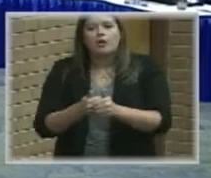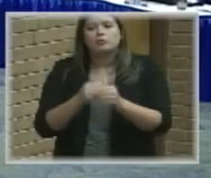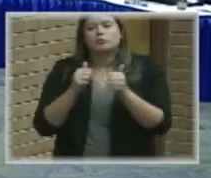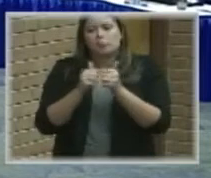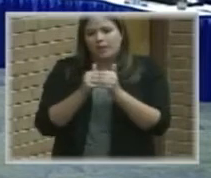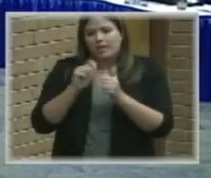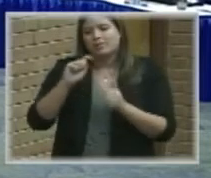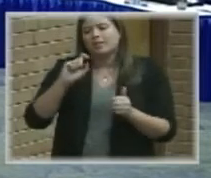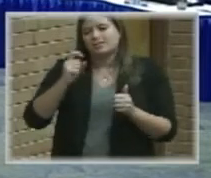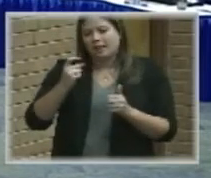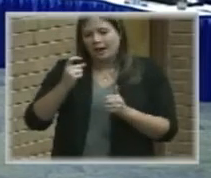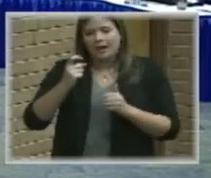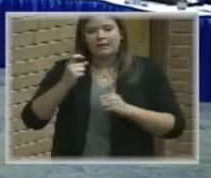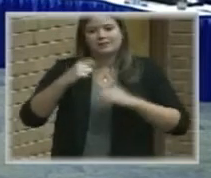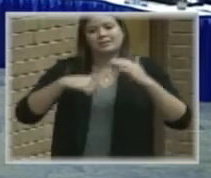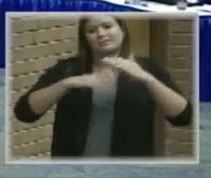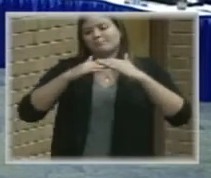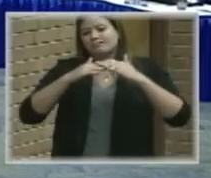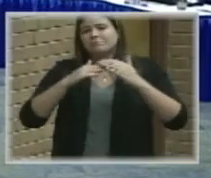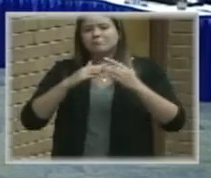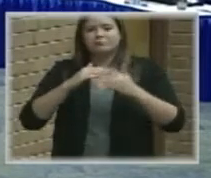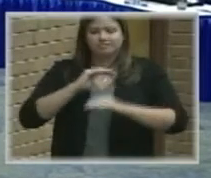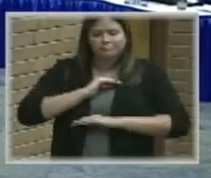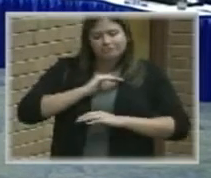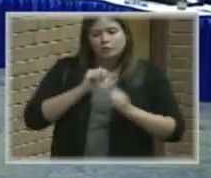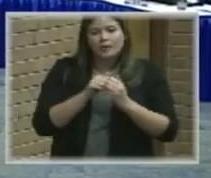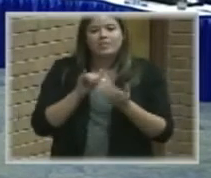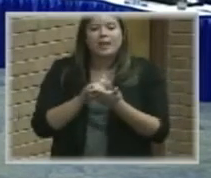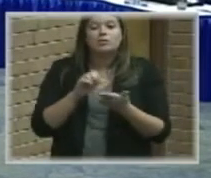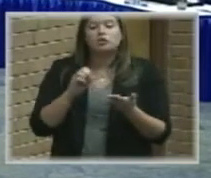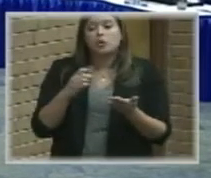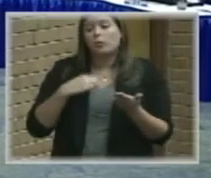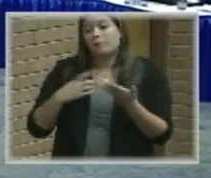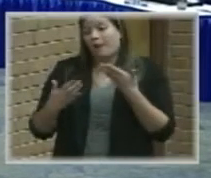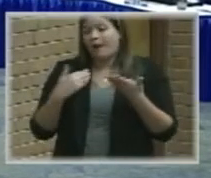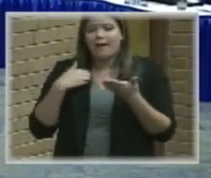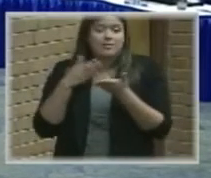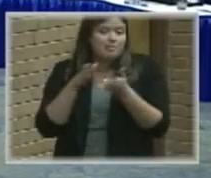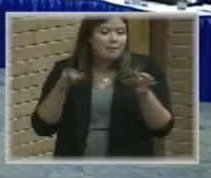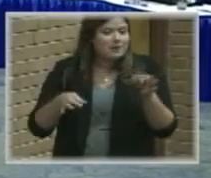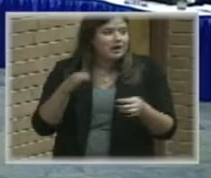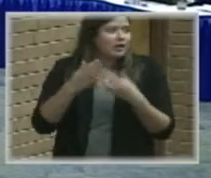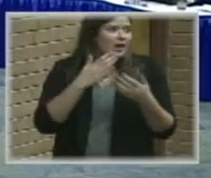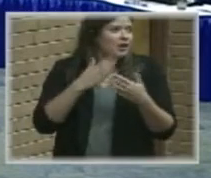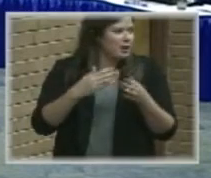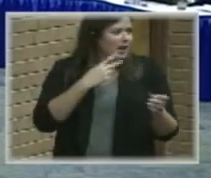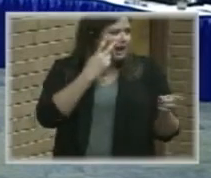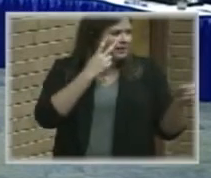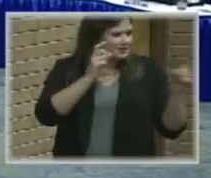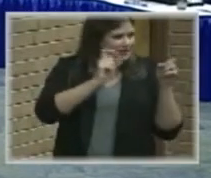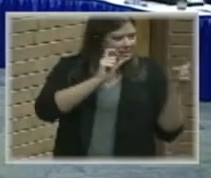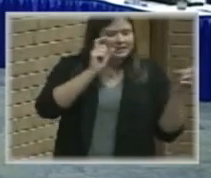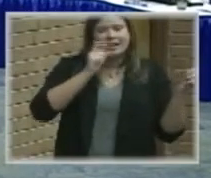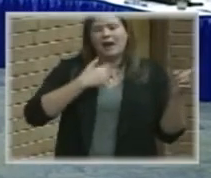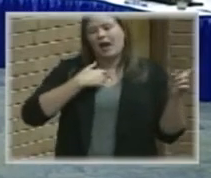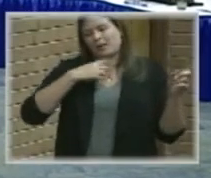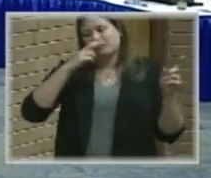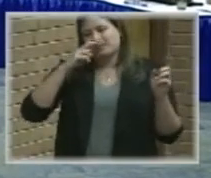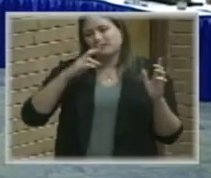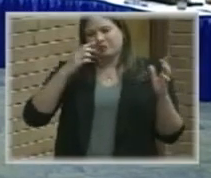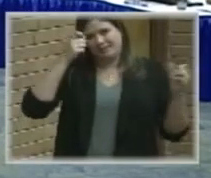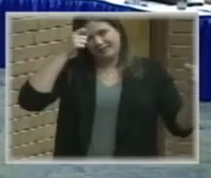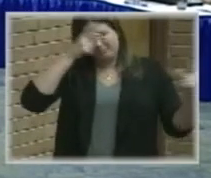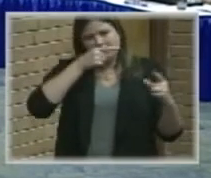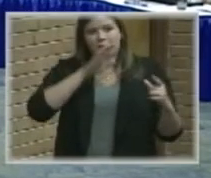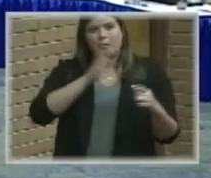cap. So, and we may hold the public hearing anyway. I see you pondering that, Ken. I was reading your mind. One